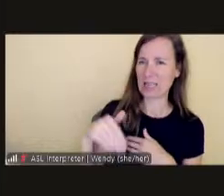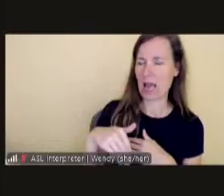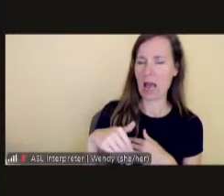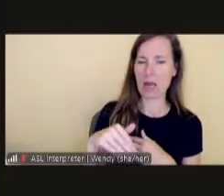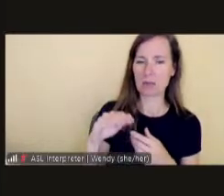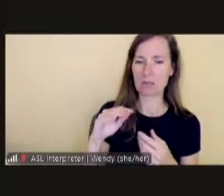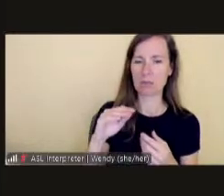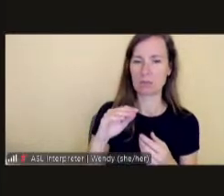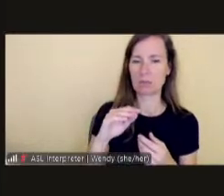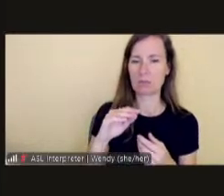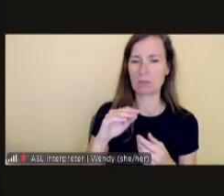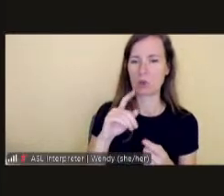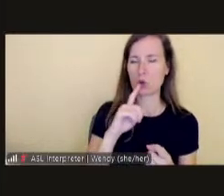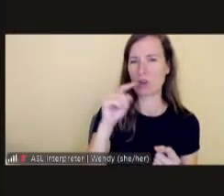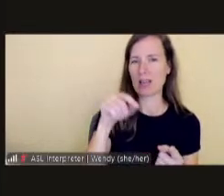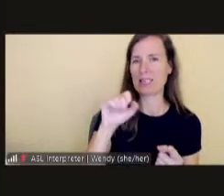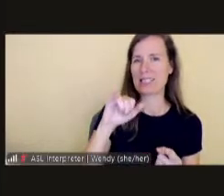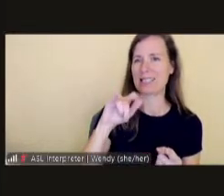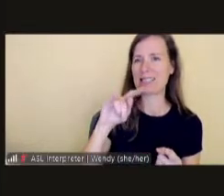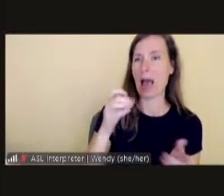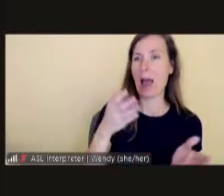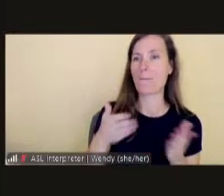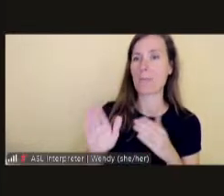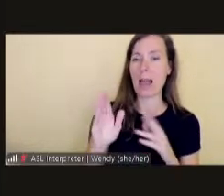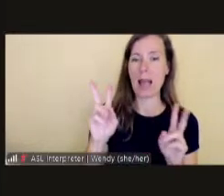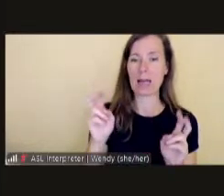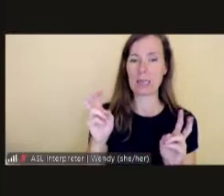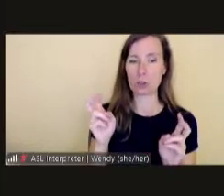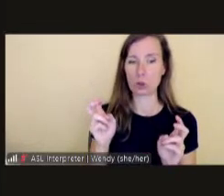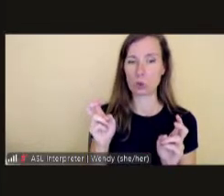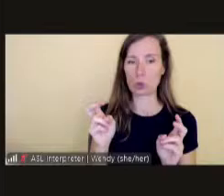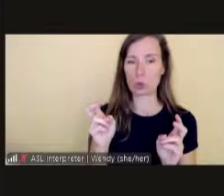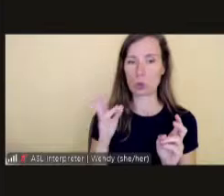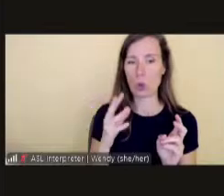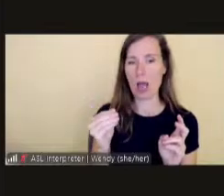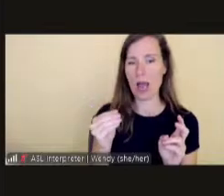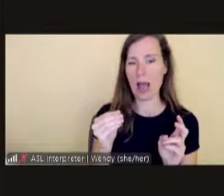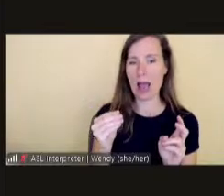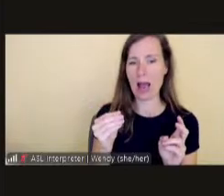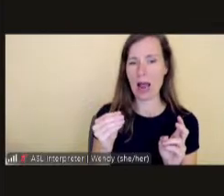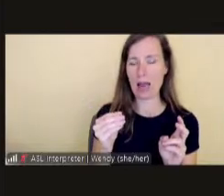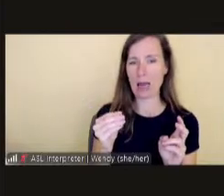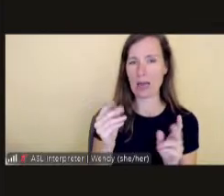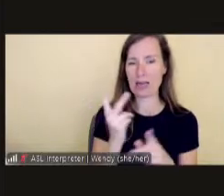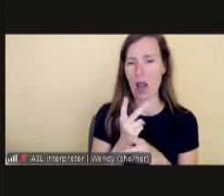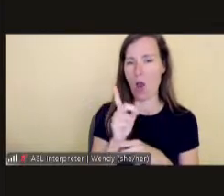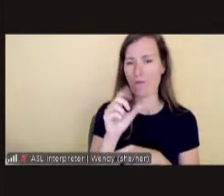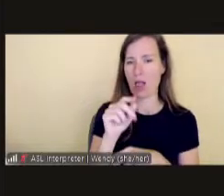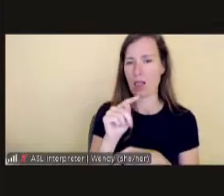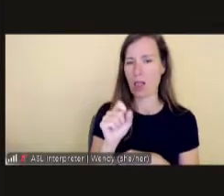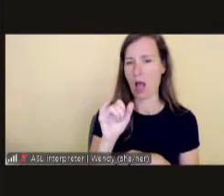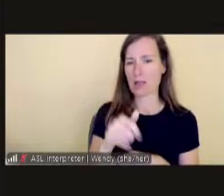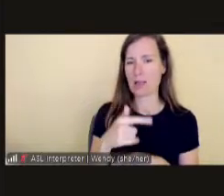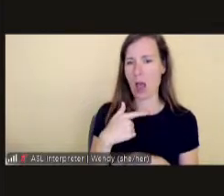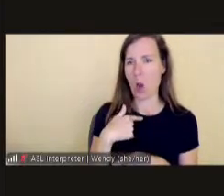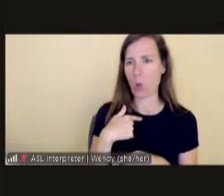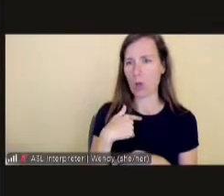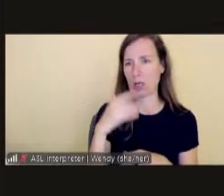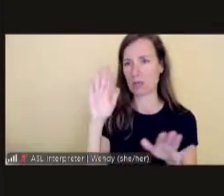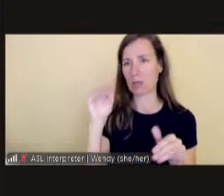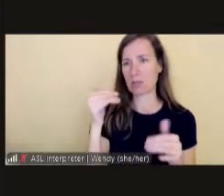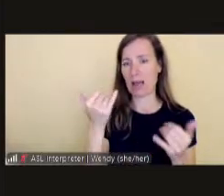And at preliminary plan, we're dealing with the lots, but we're anticipating now that we're going to have to deal with that.